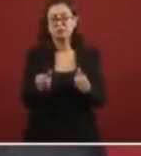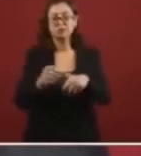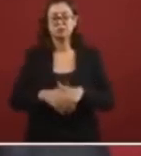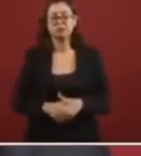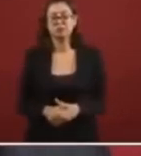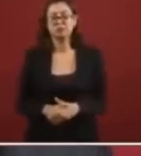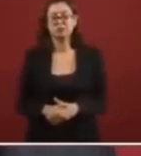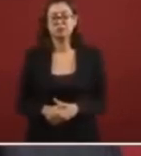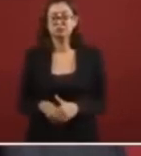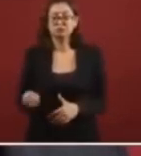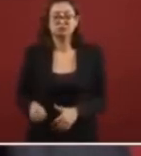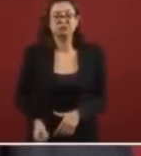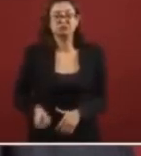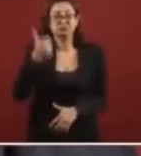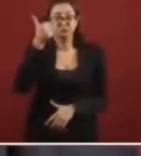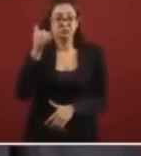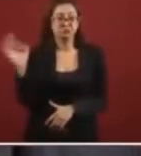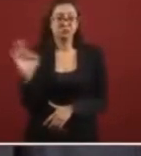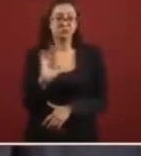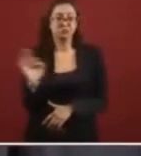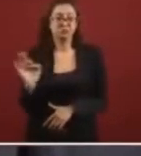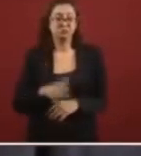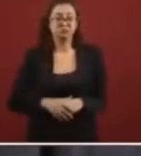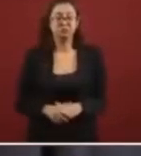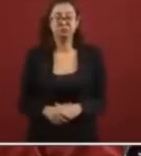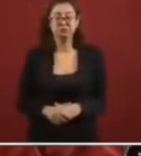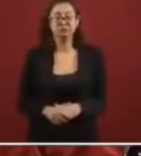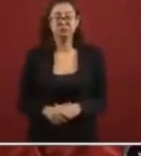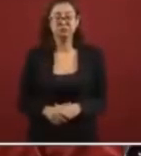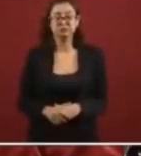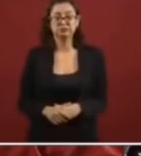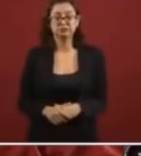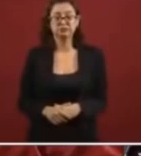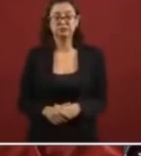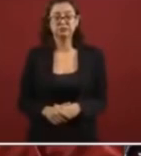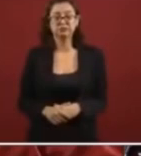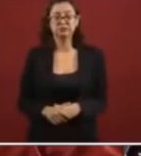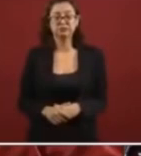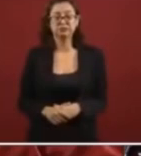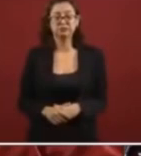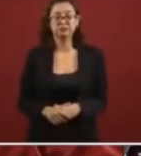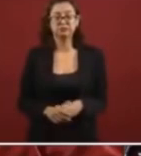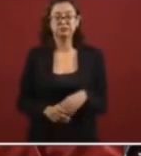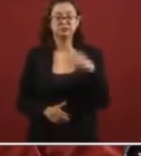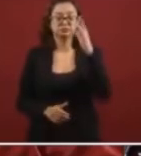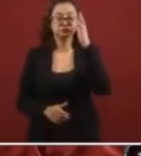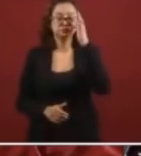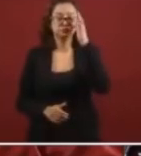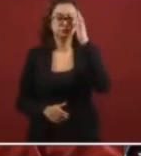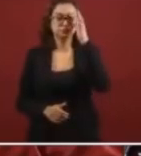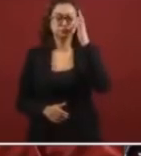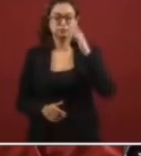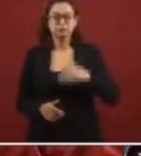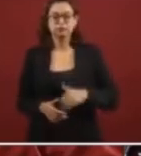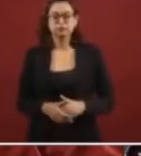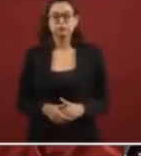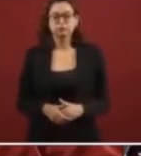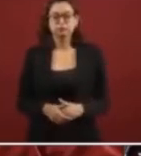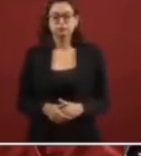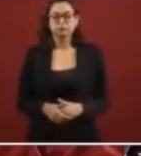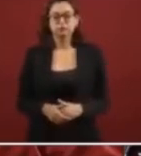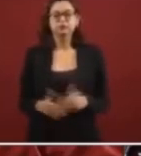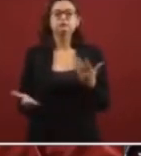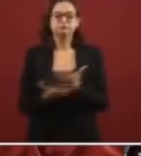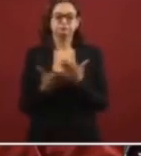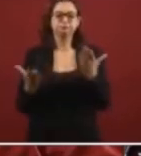Como nunca. Like never before. Ahora. Now. Se está aplicando la